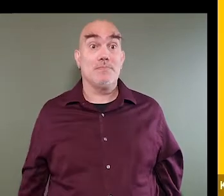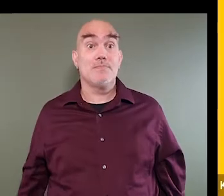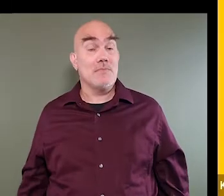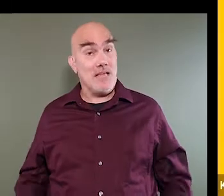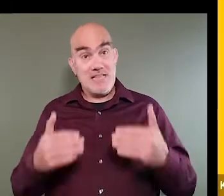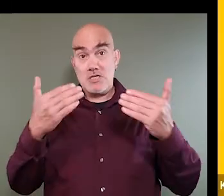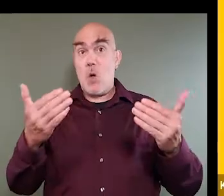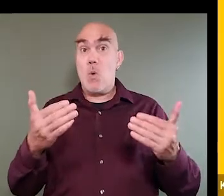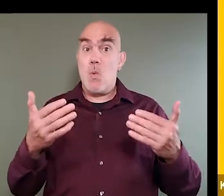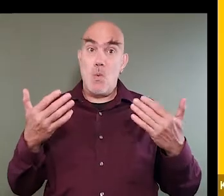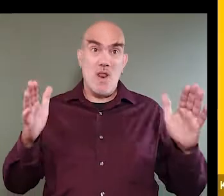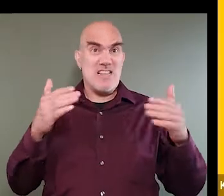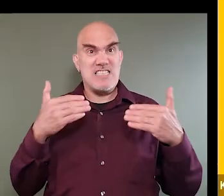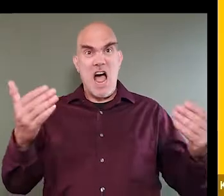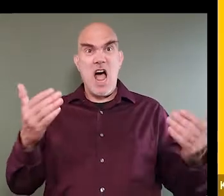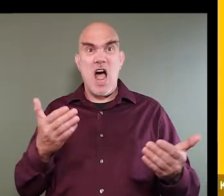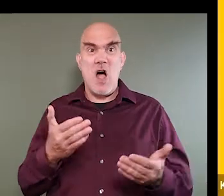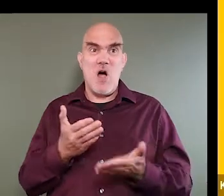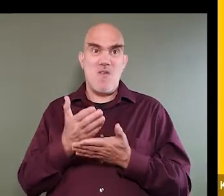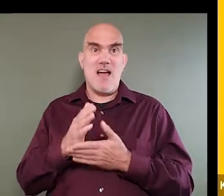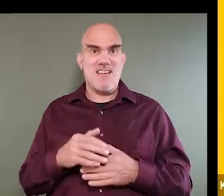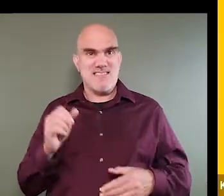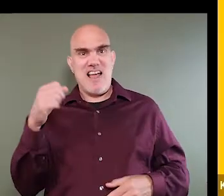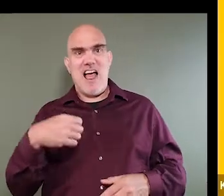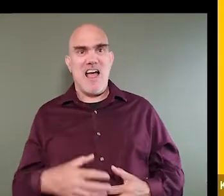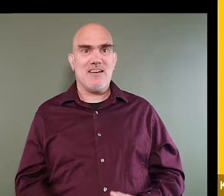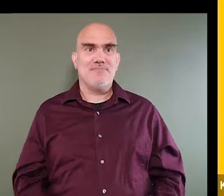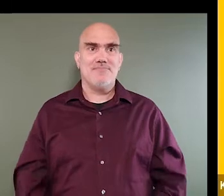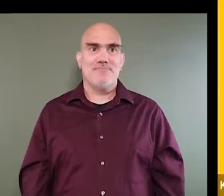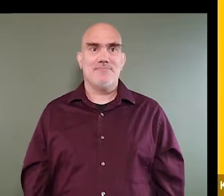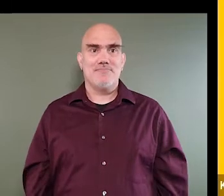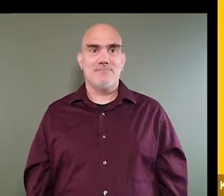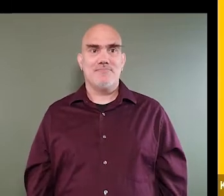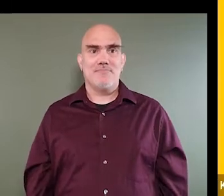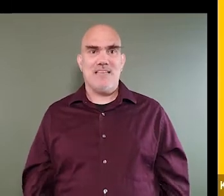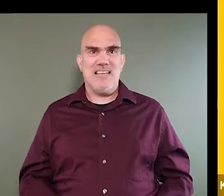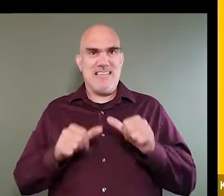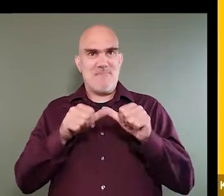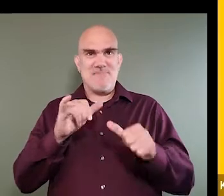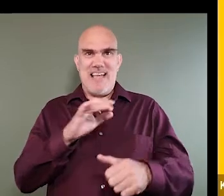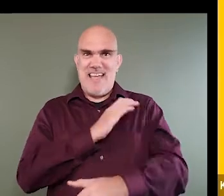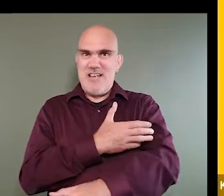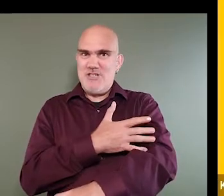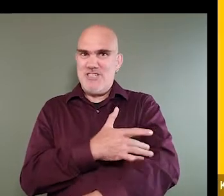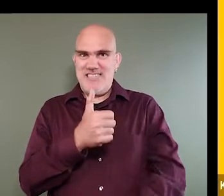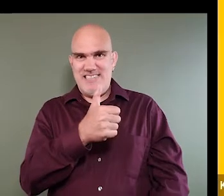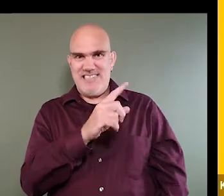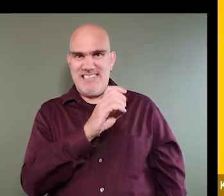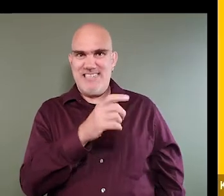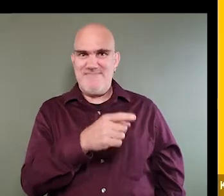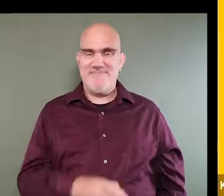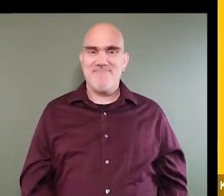go, guys. Let's go. Yeah! Keep up that energy.